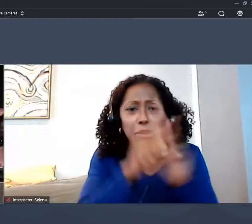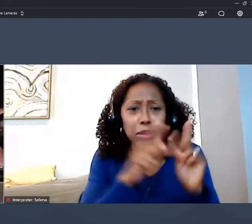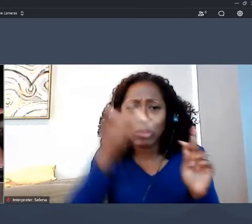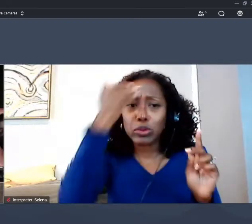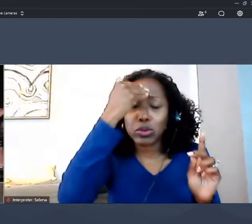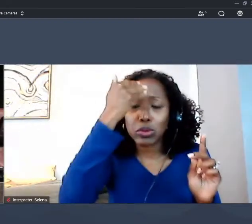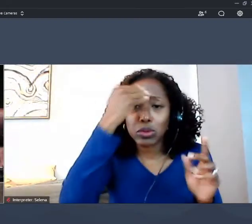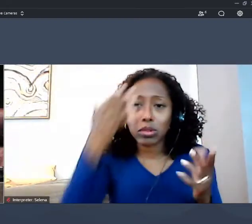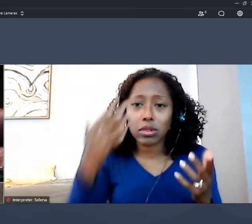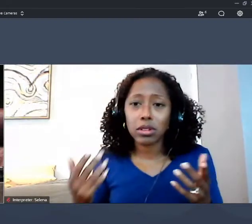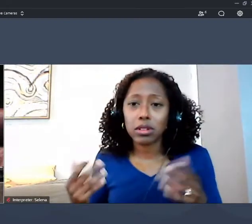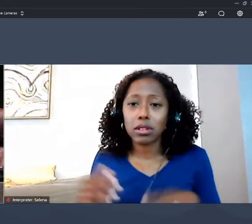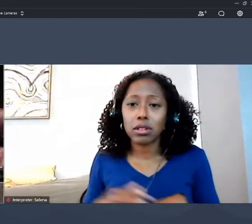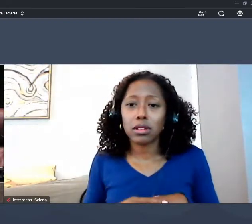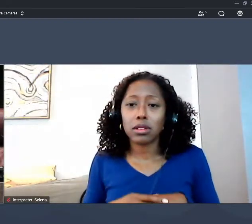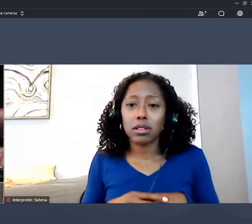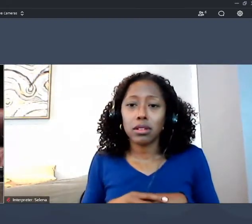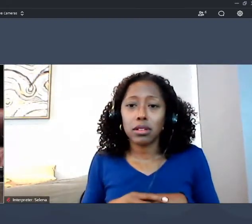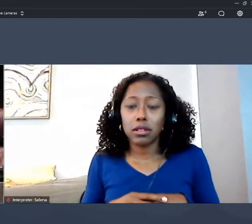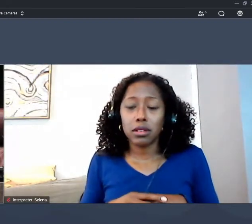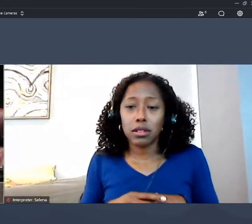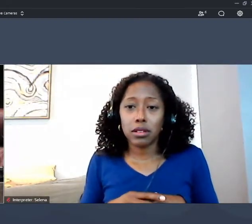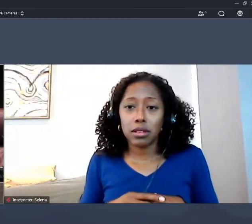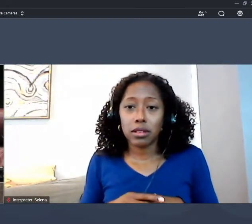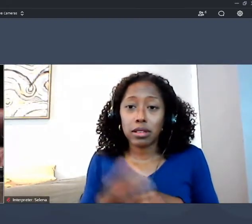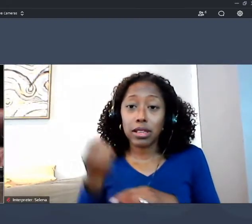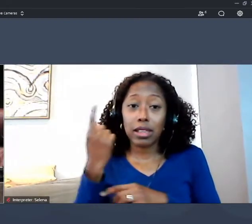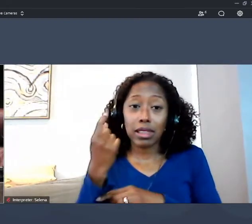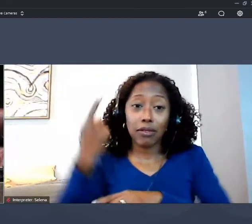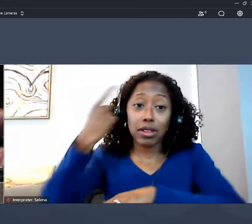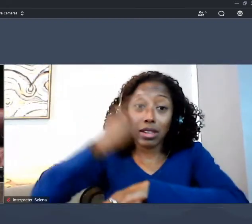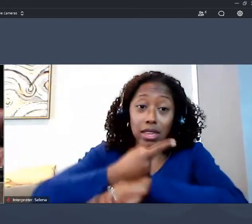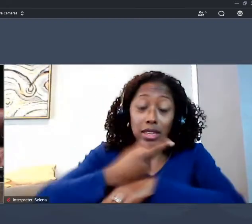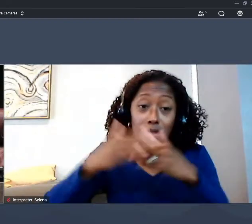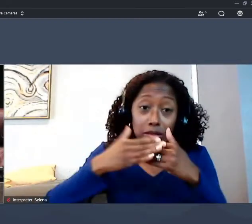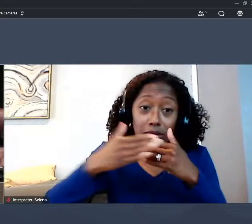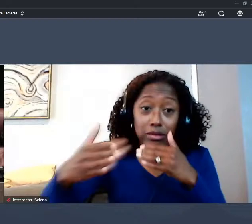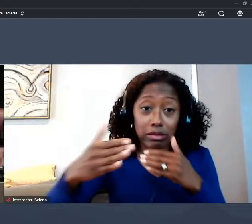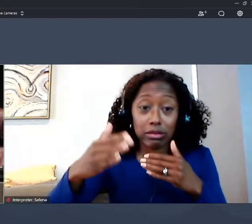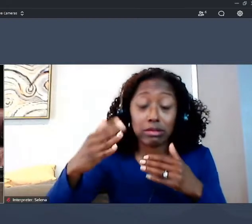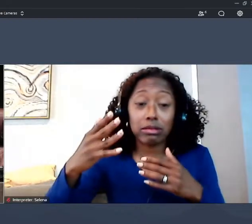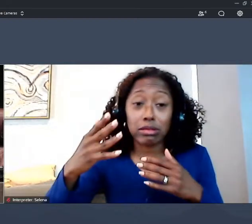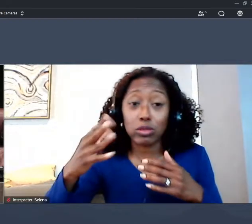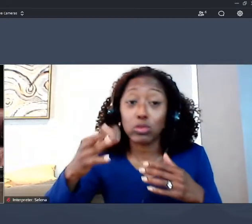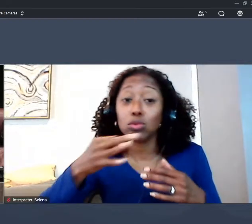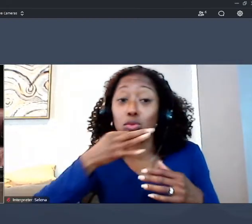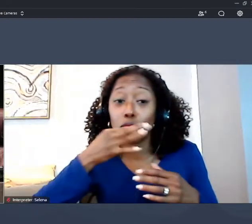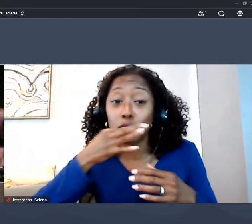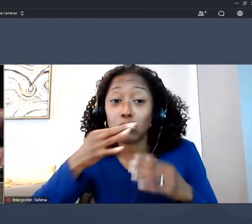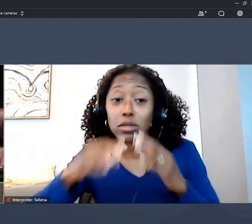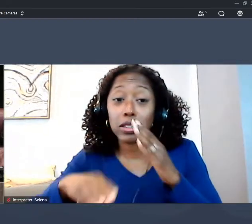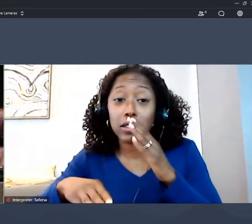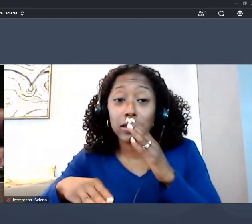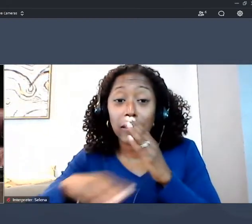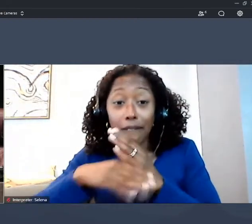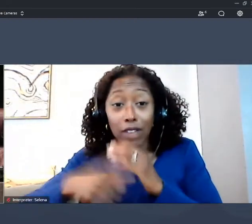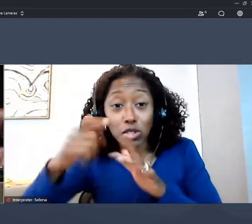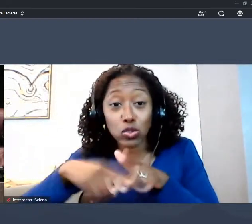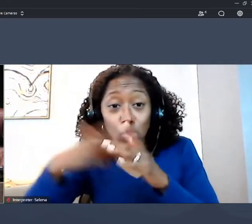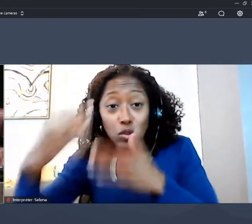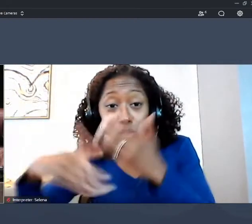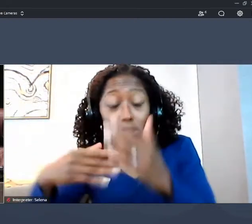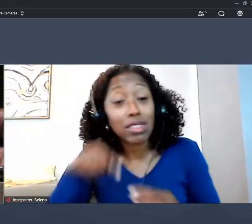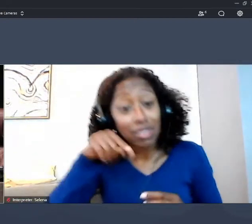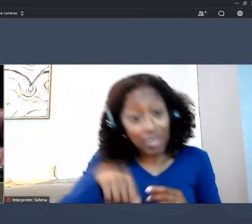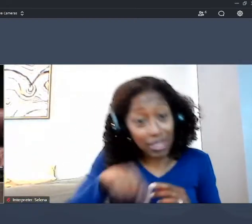being 11 days out from doomsday, if you would, this should be one of the things that's prominently displayed on the city's